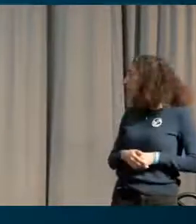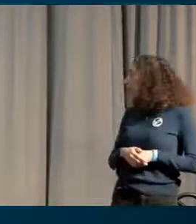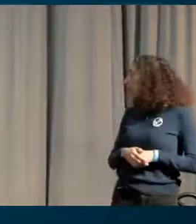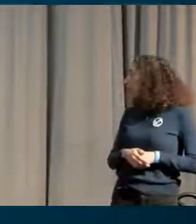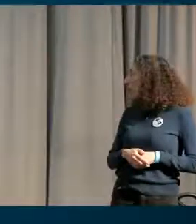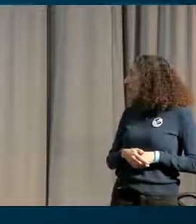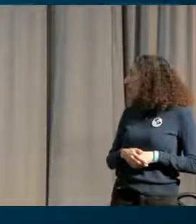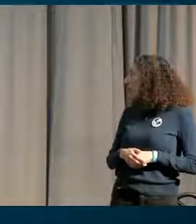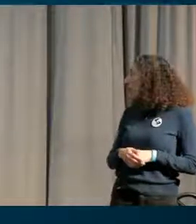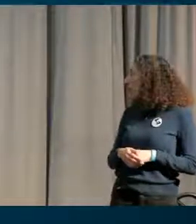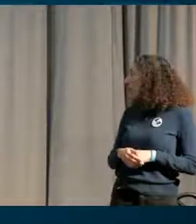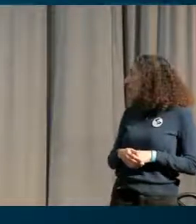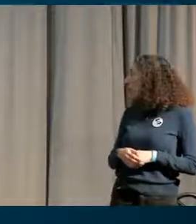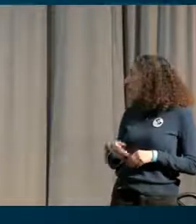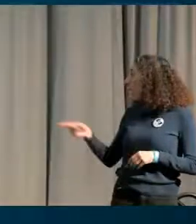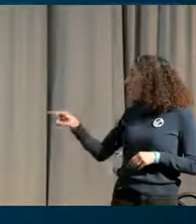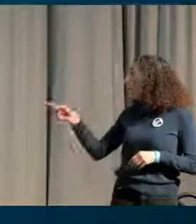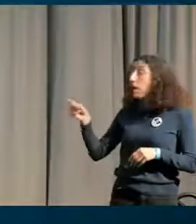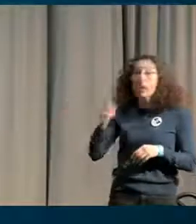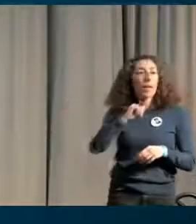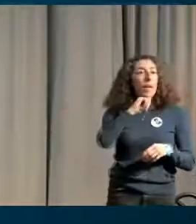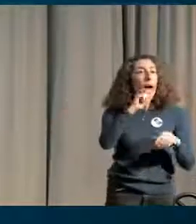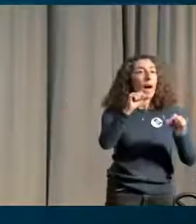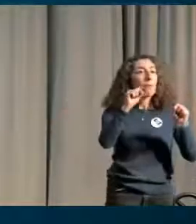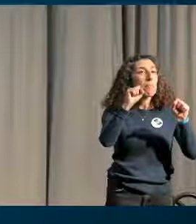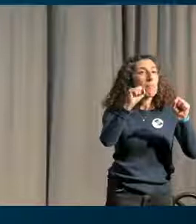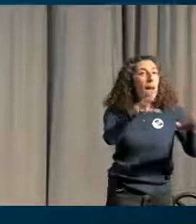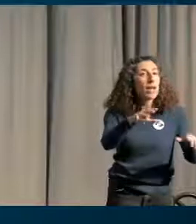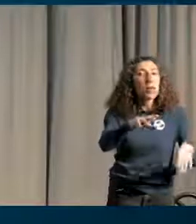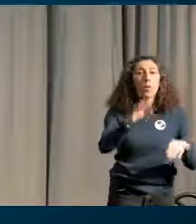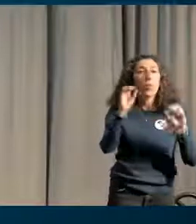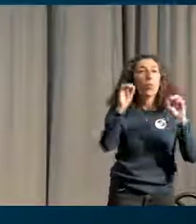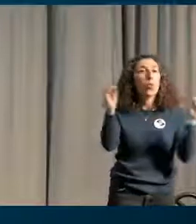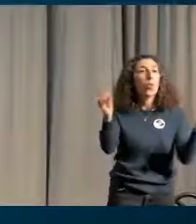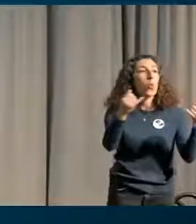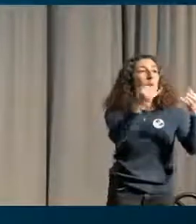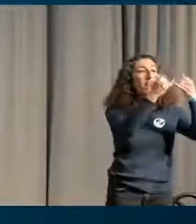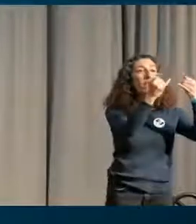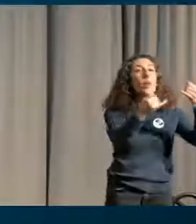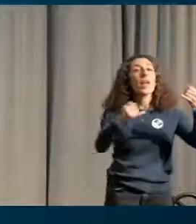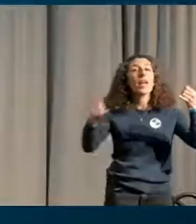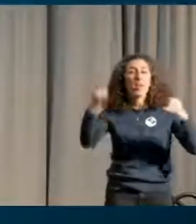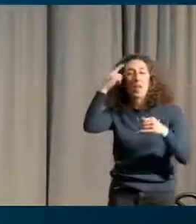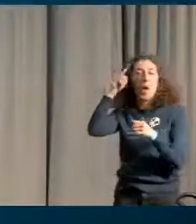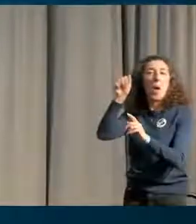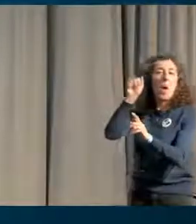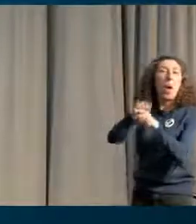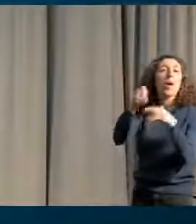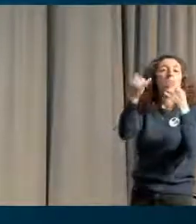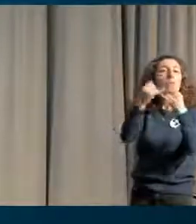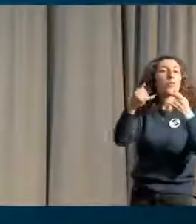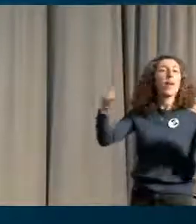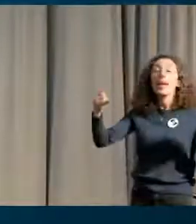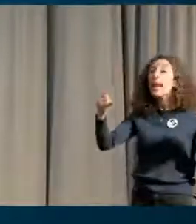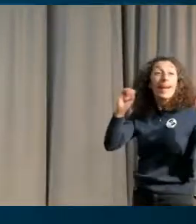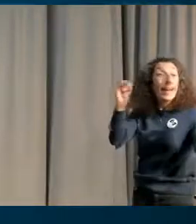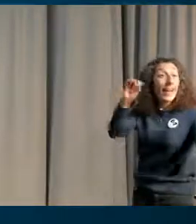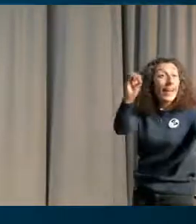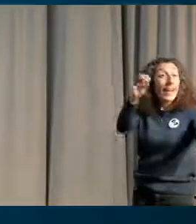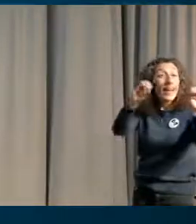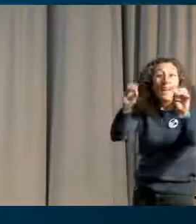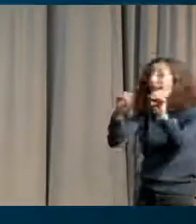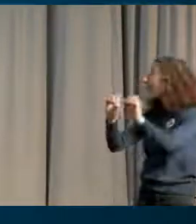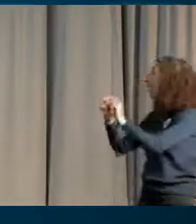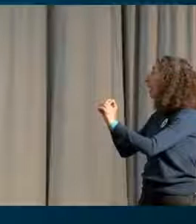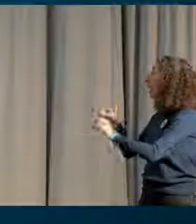this in place other than the air? There are no strings attached. Okay. I have this hula hoop around it. Okay. And we're